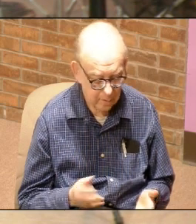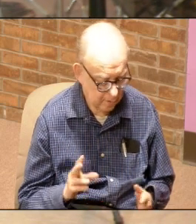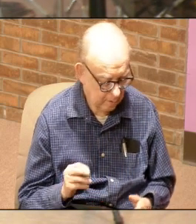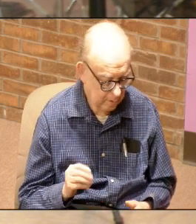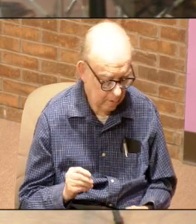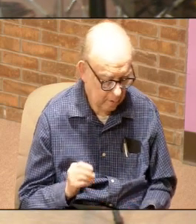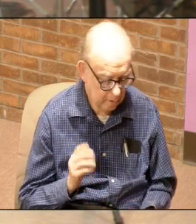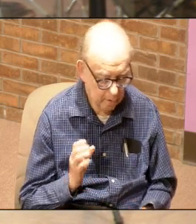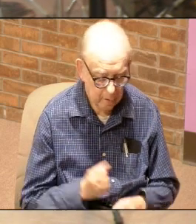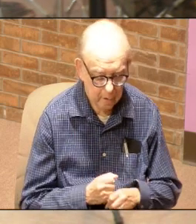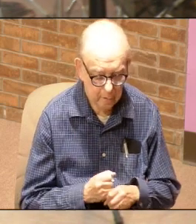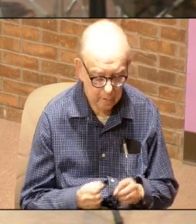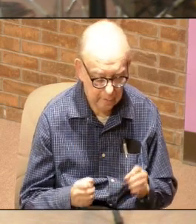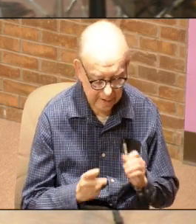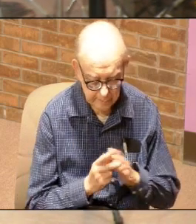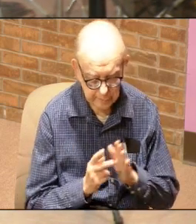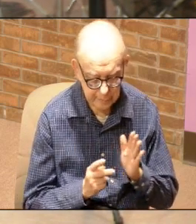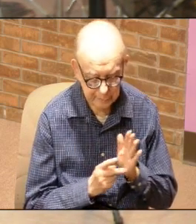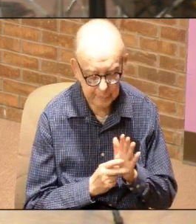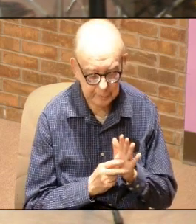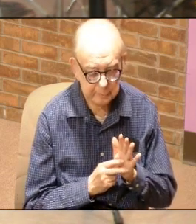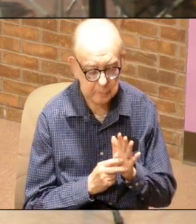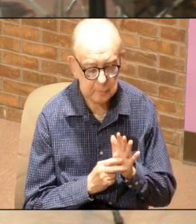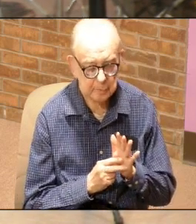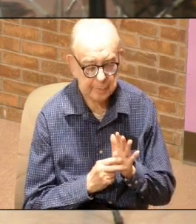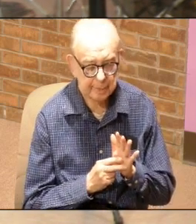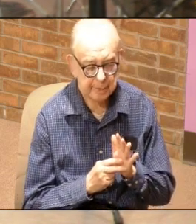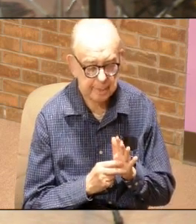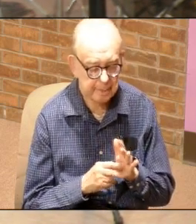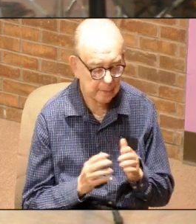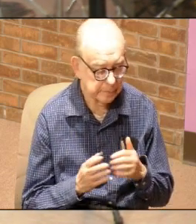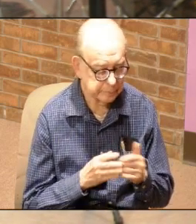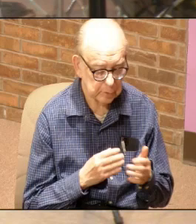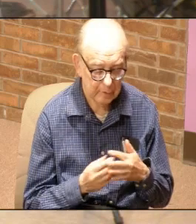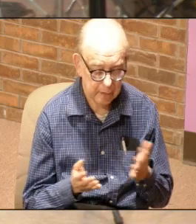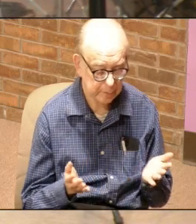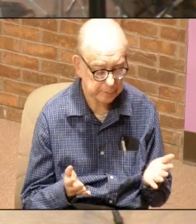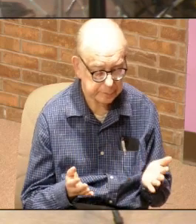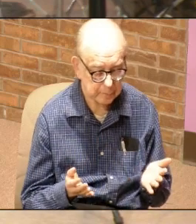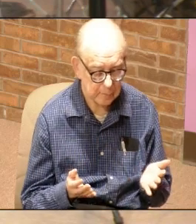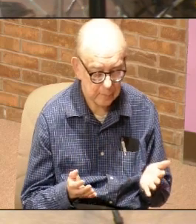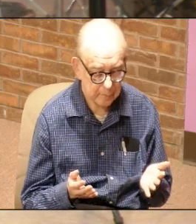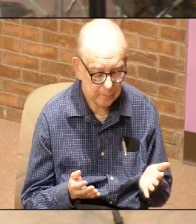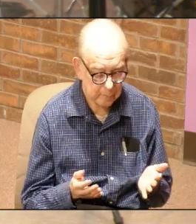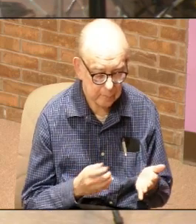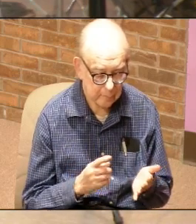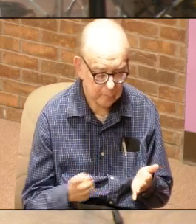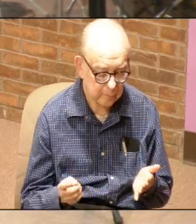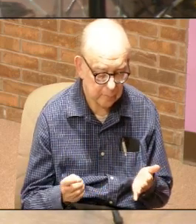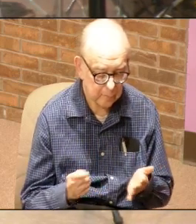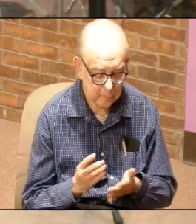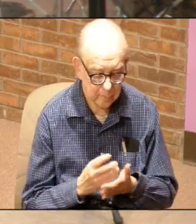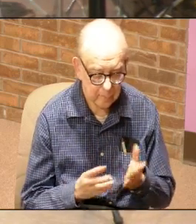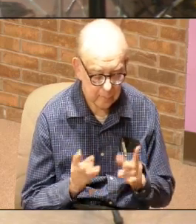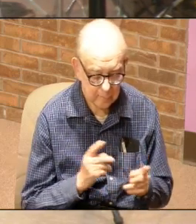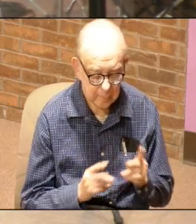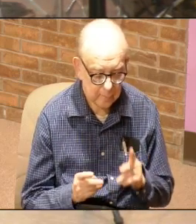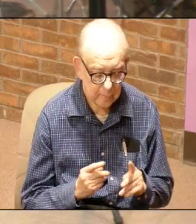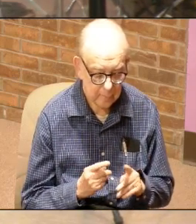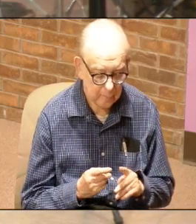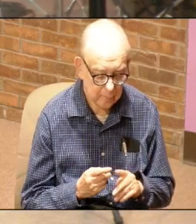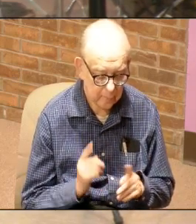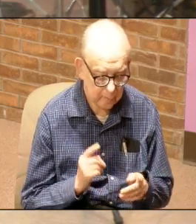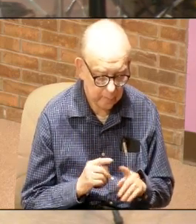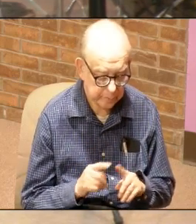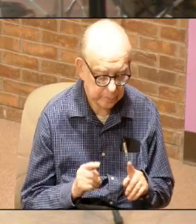No, you've got to have some principles, no matter who you are. There are some will be from Iran,